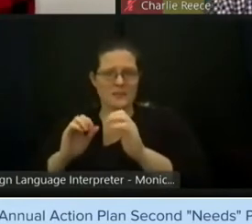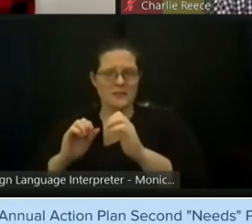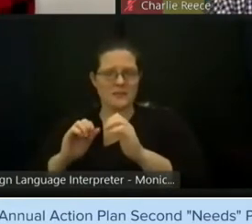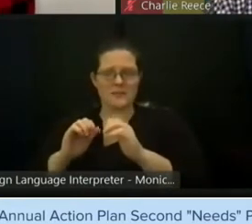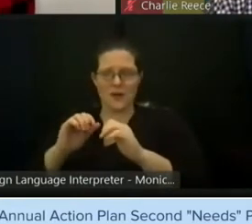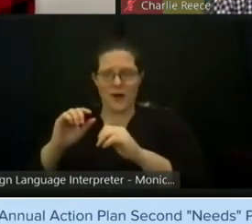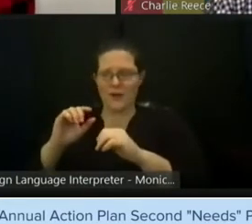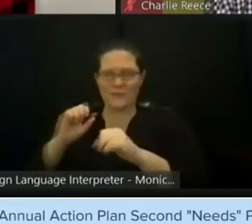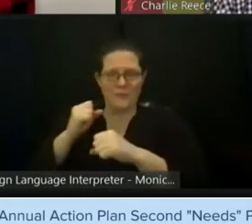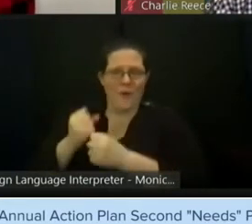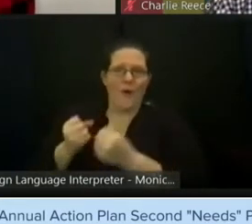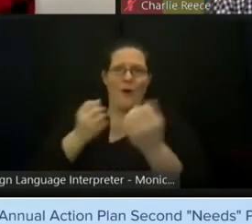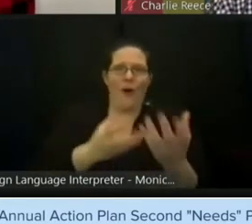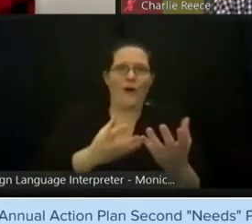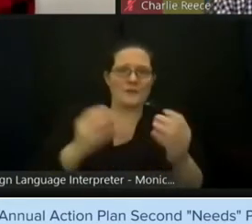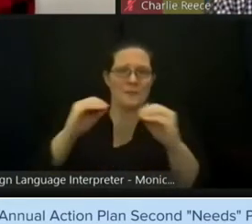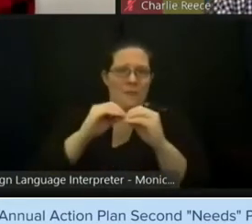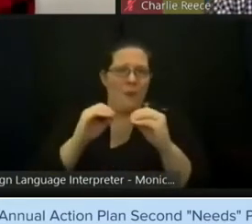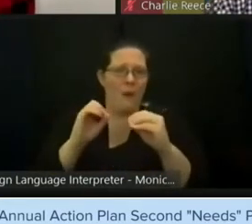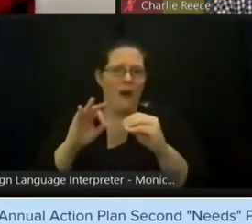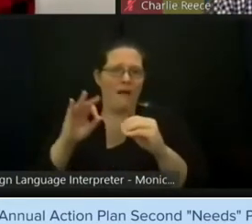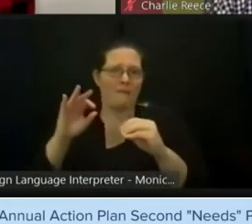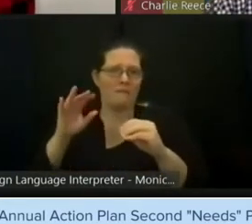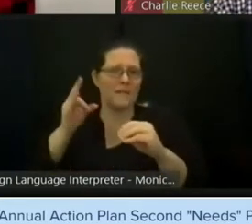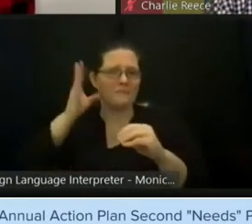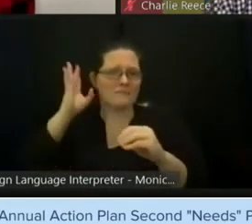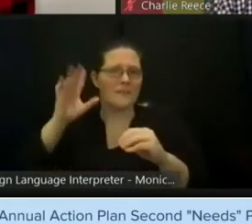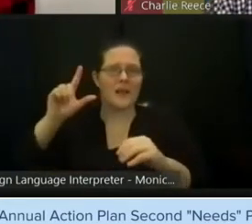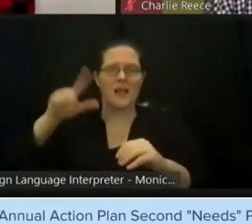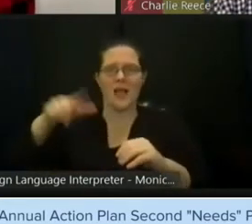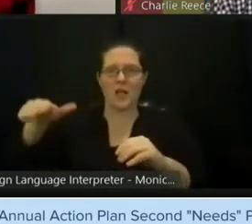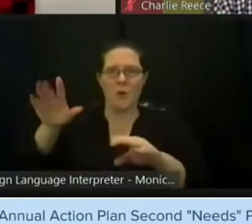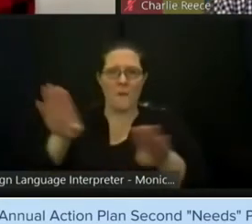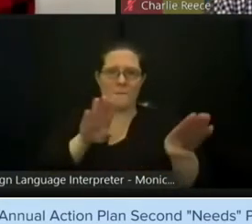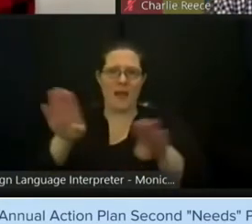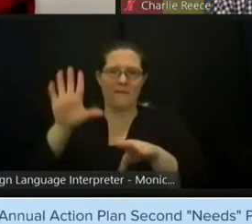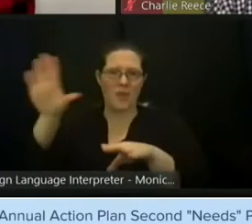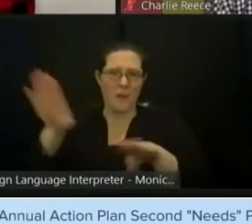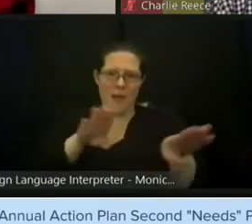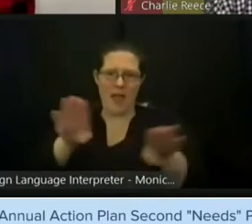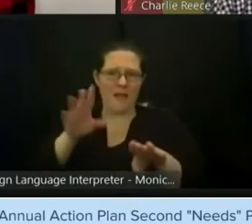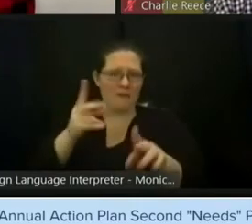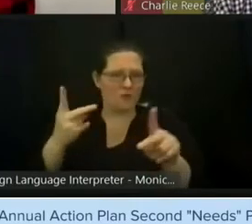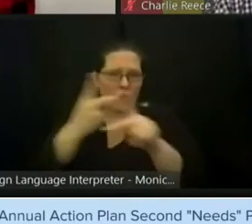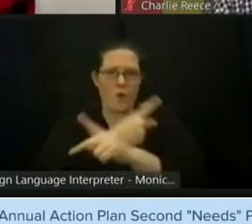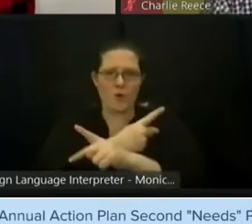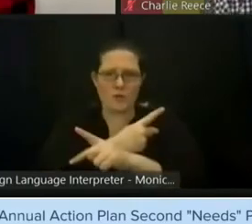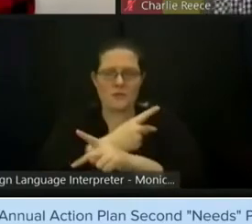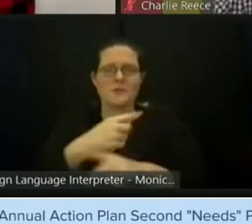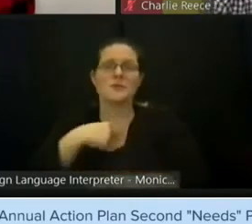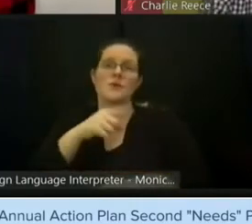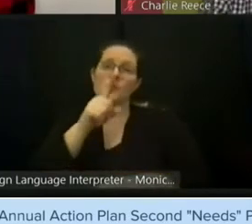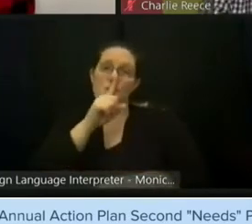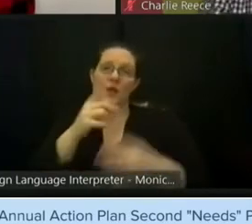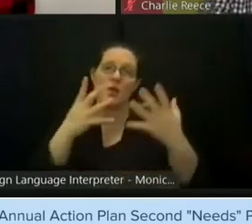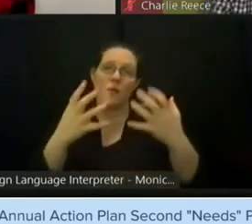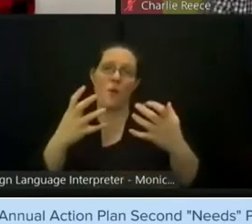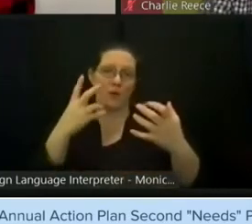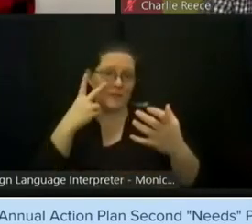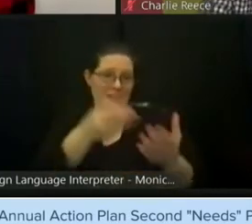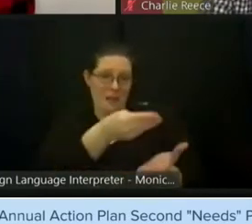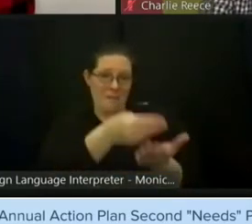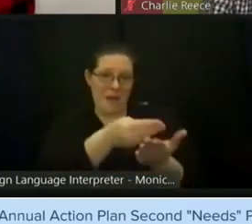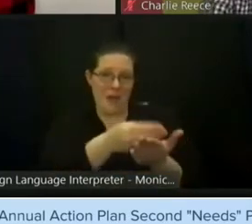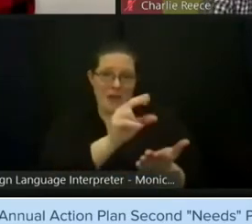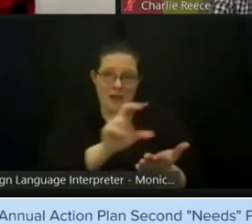just making this kind of predatory landlord behavior worse. I would really like to see some money put towards a landlord